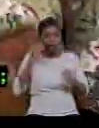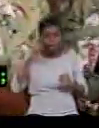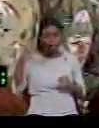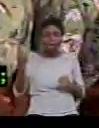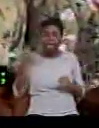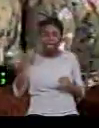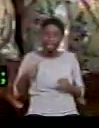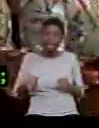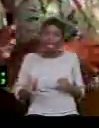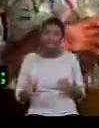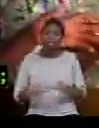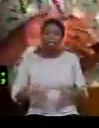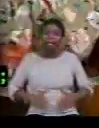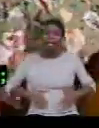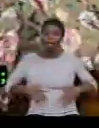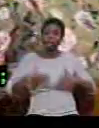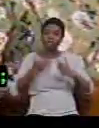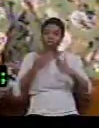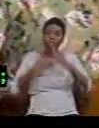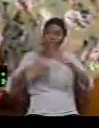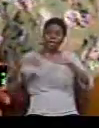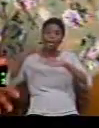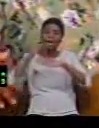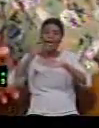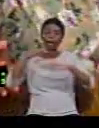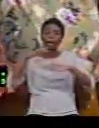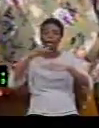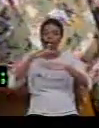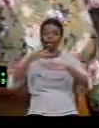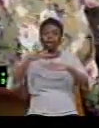contend for eternal life